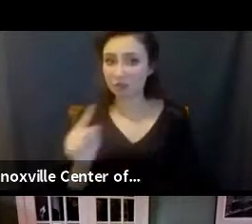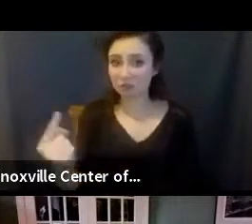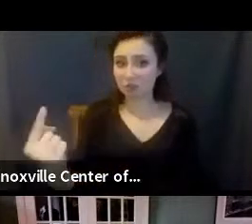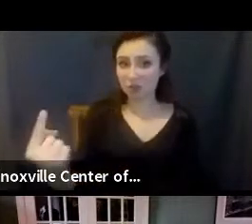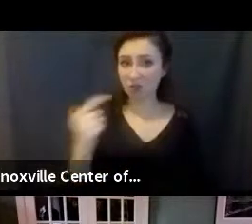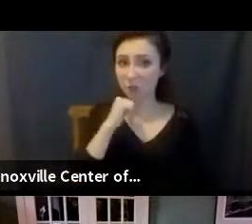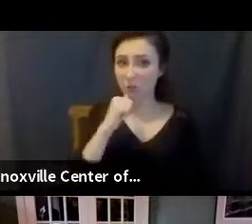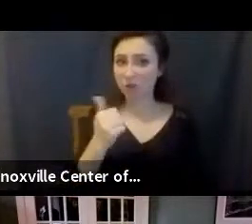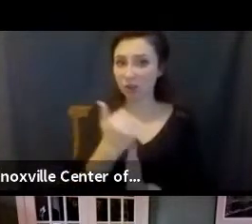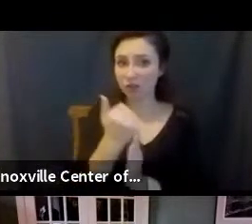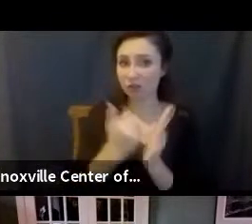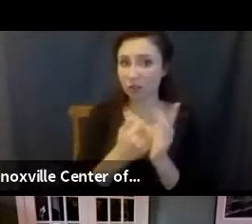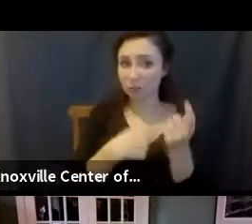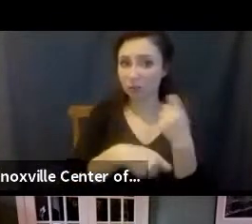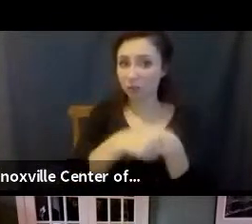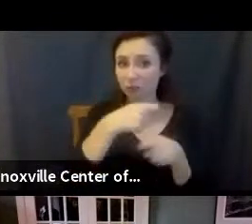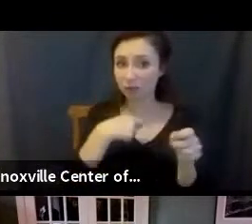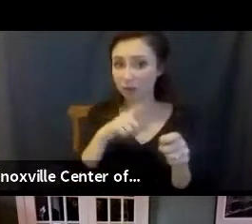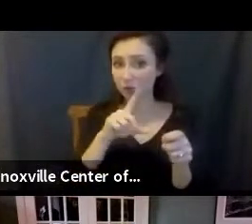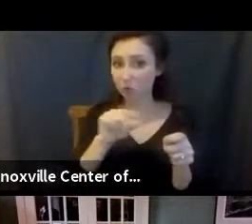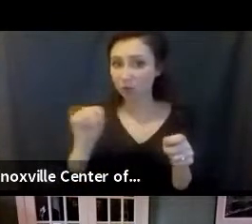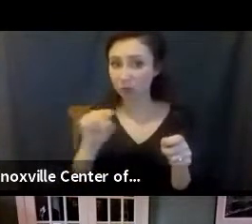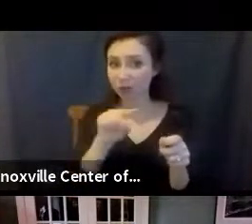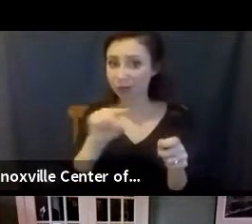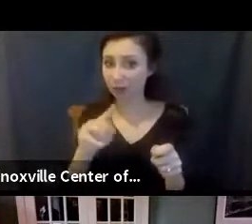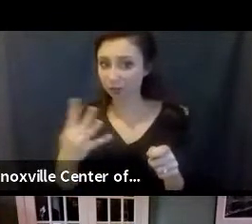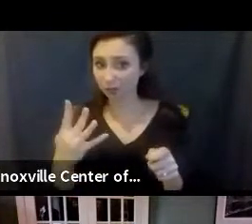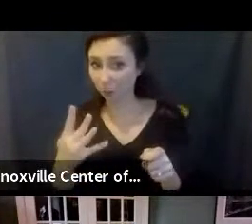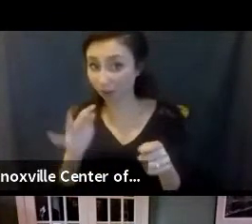a document that replaces 2020-4?